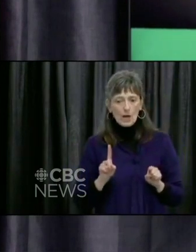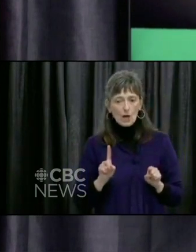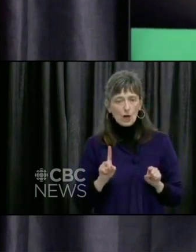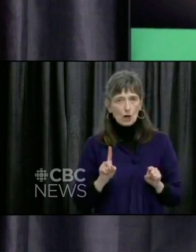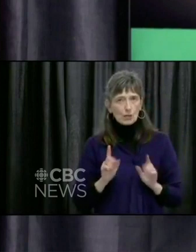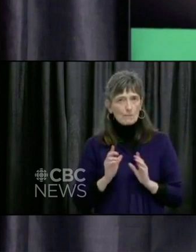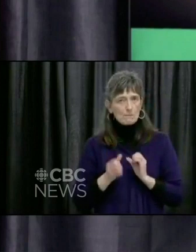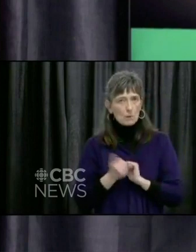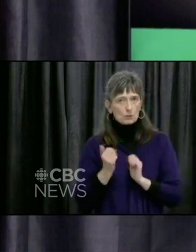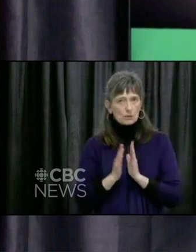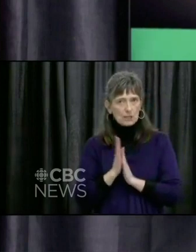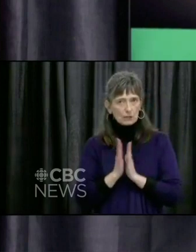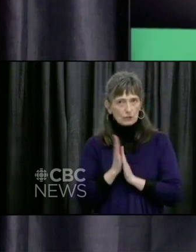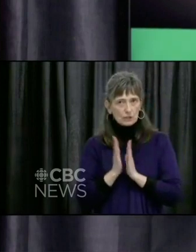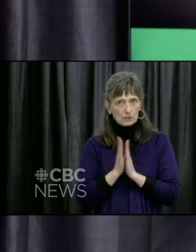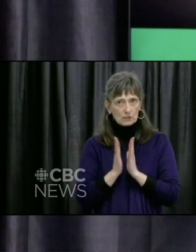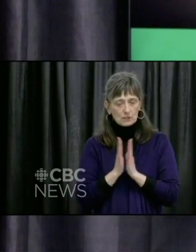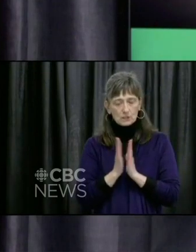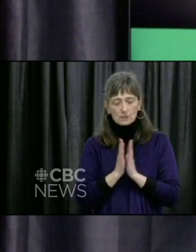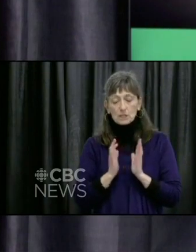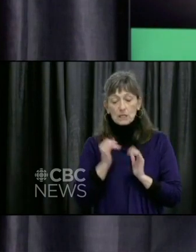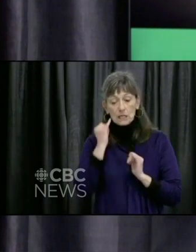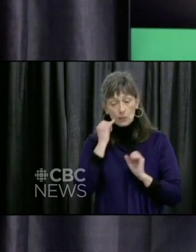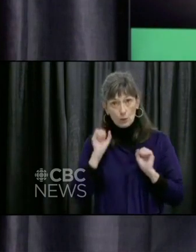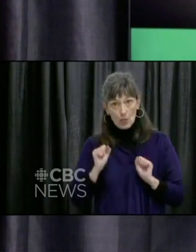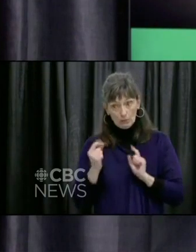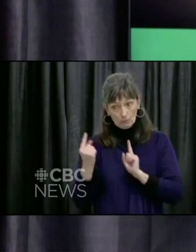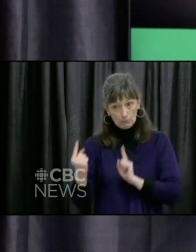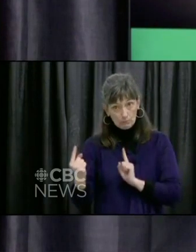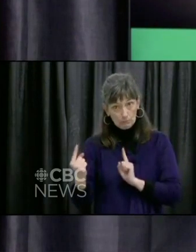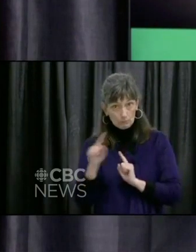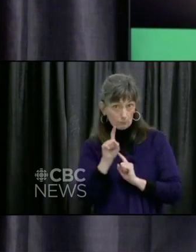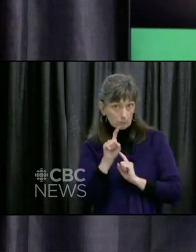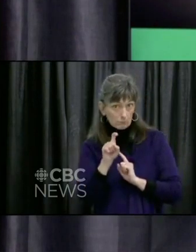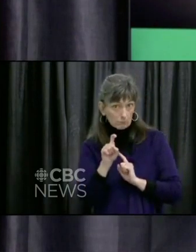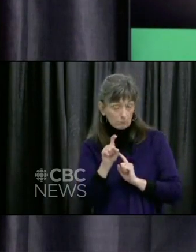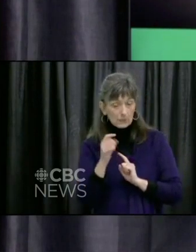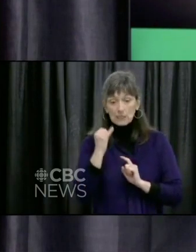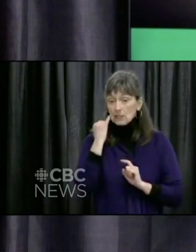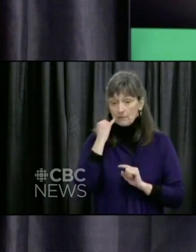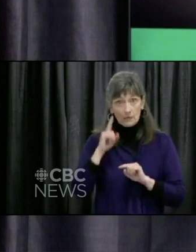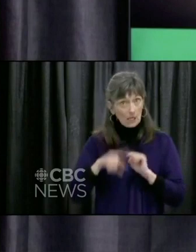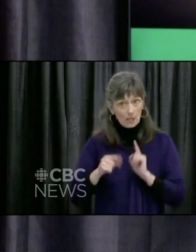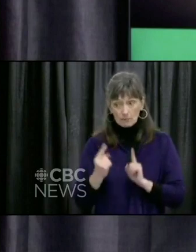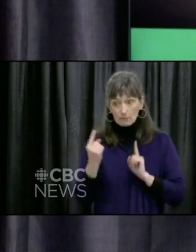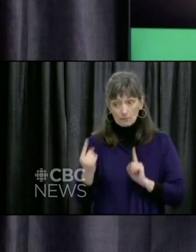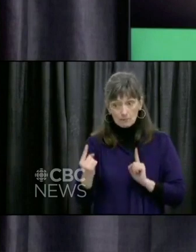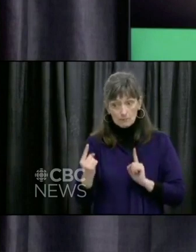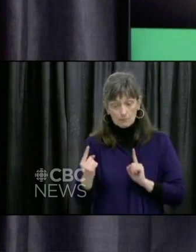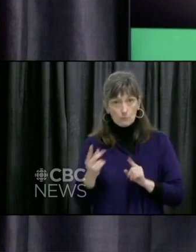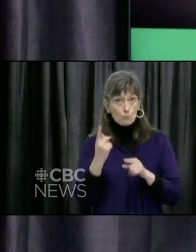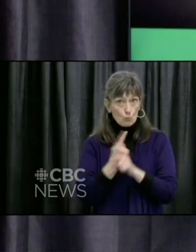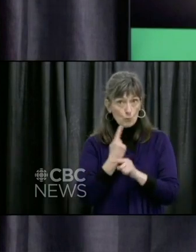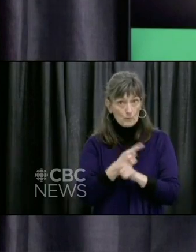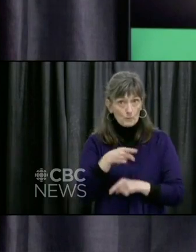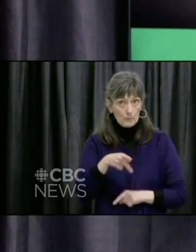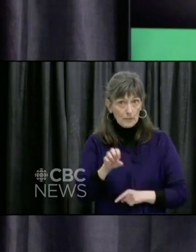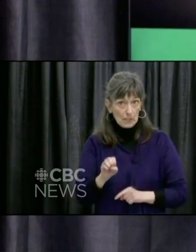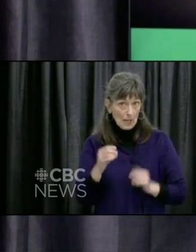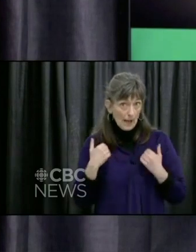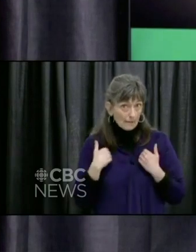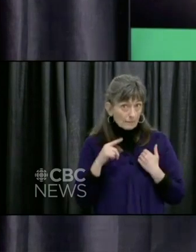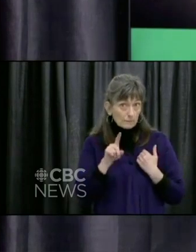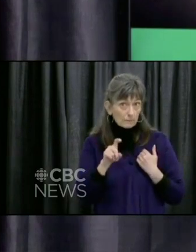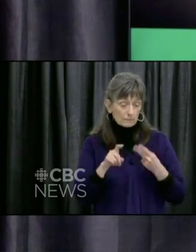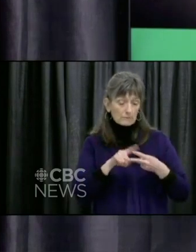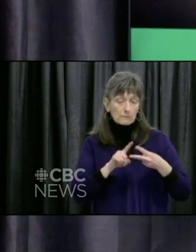distance properly? And if you can't physically distance, can you protect yourself and your client in terms of having enough PPEs? And so